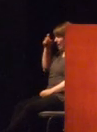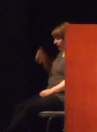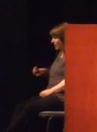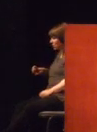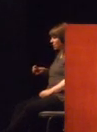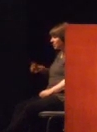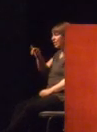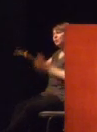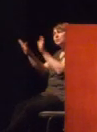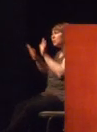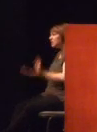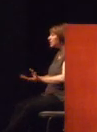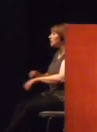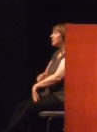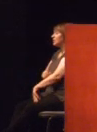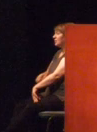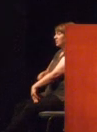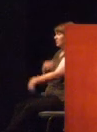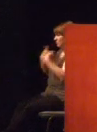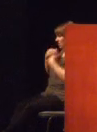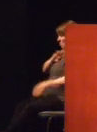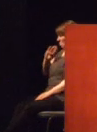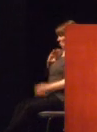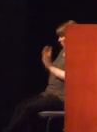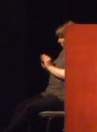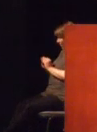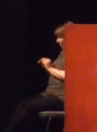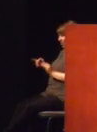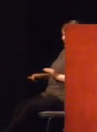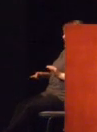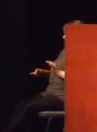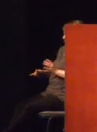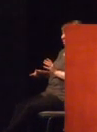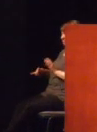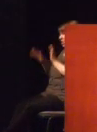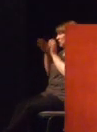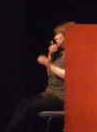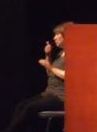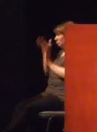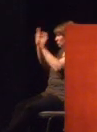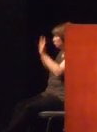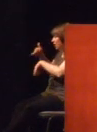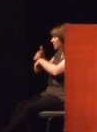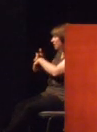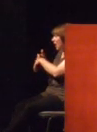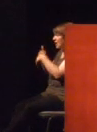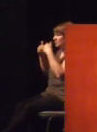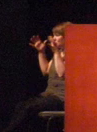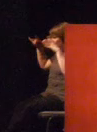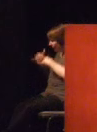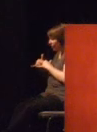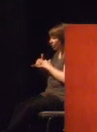recognition. That was tremendous. We had a board meeting this week, and that's always a great time to be able to gather and really